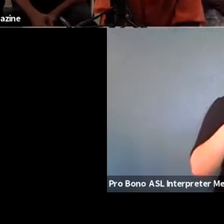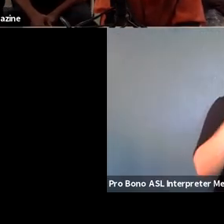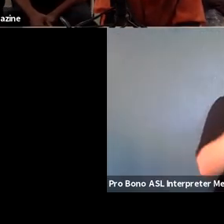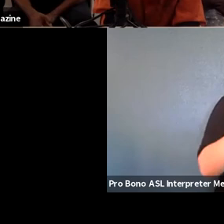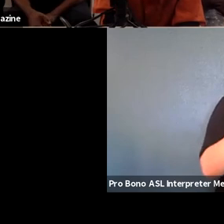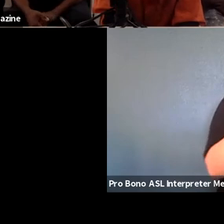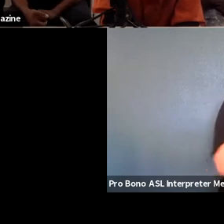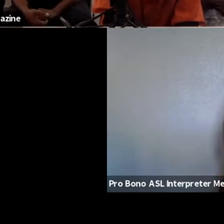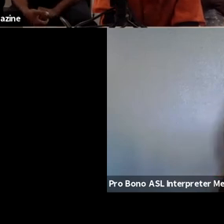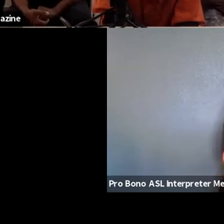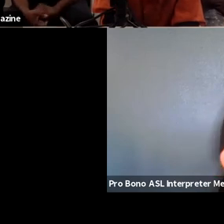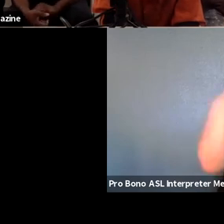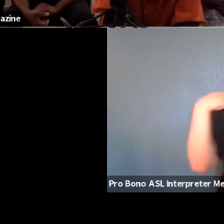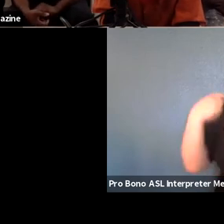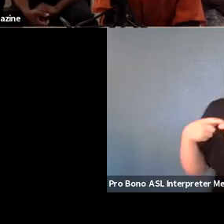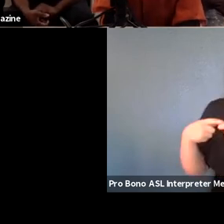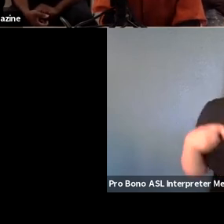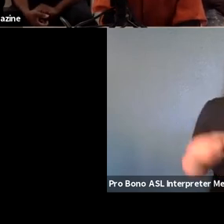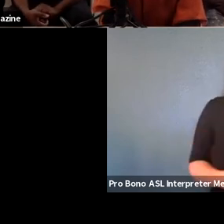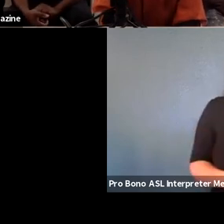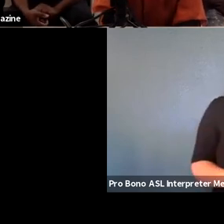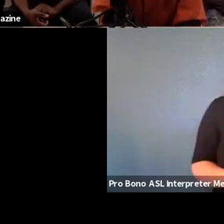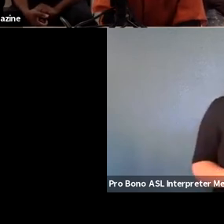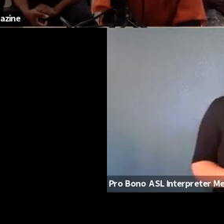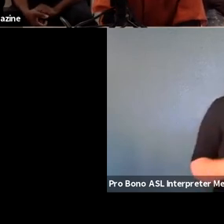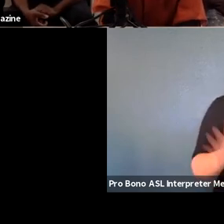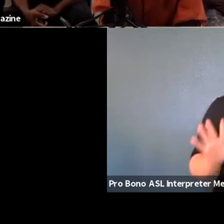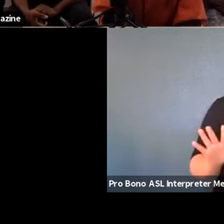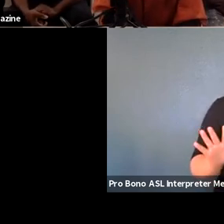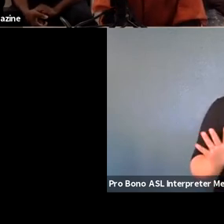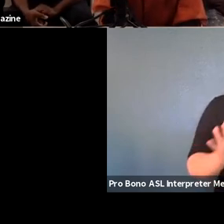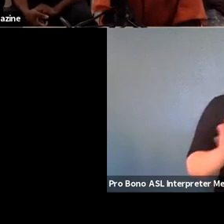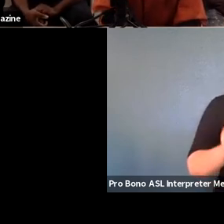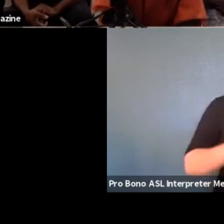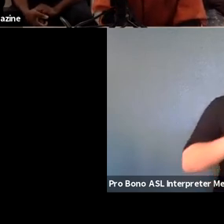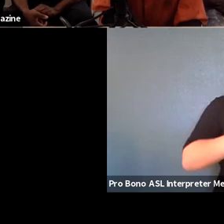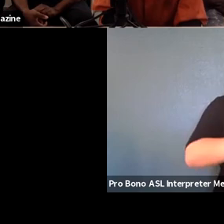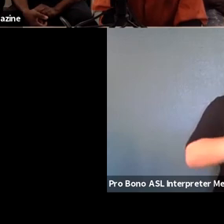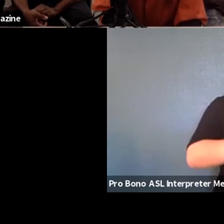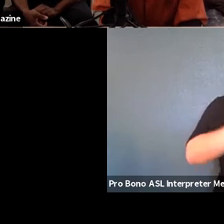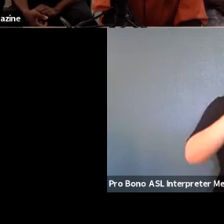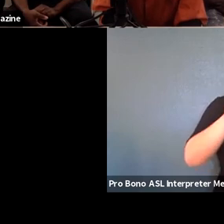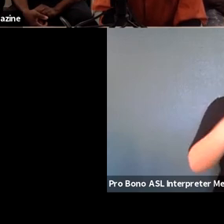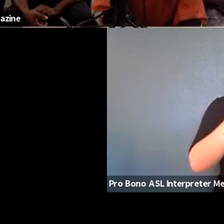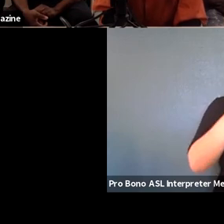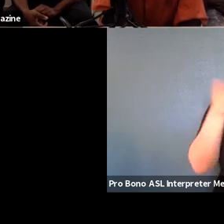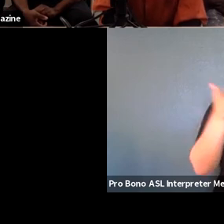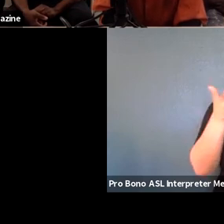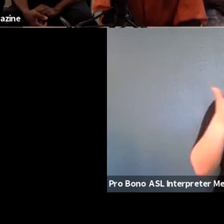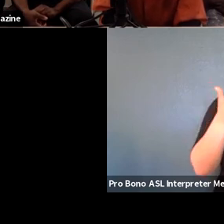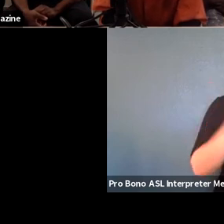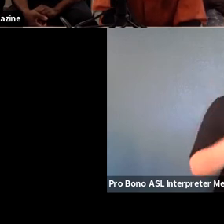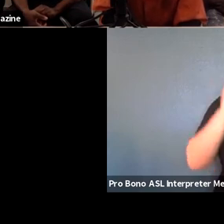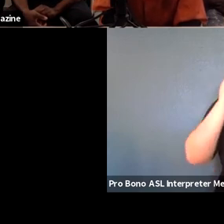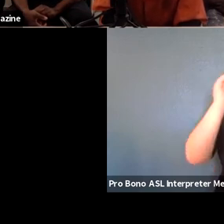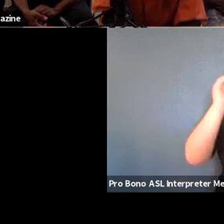But I say that to say that People School is really about, again, teaching folks with different forms of race and